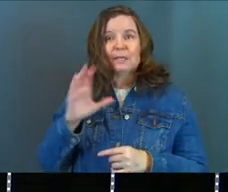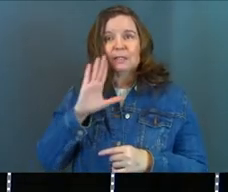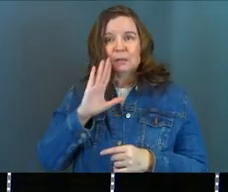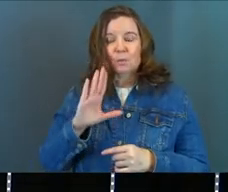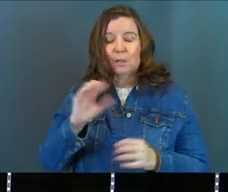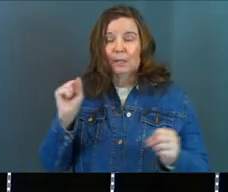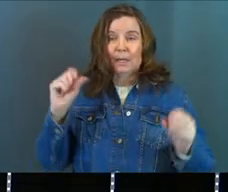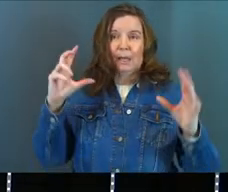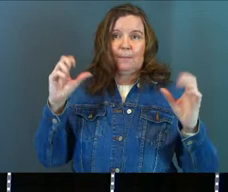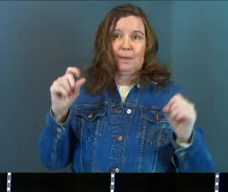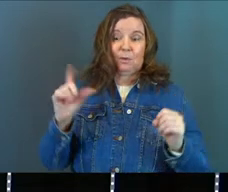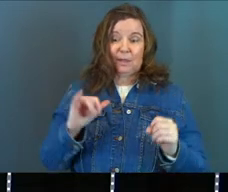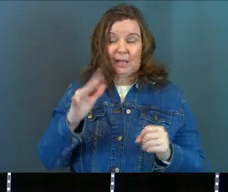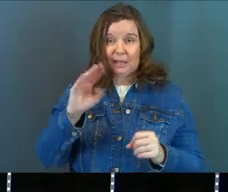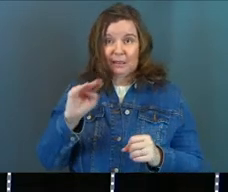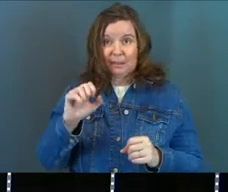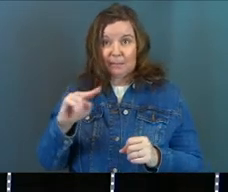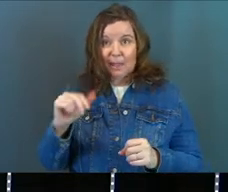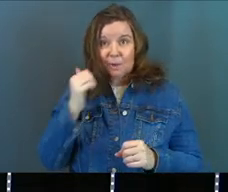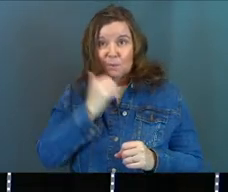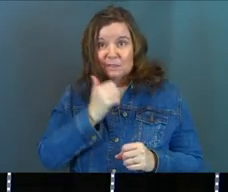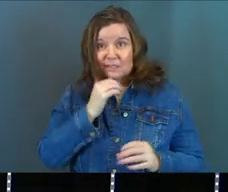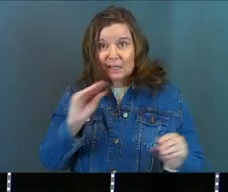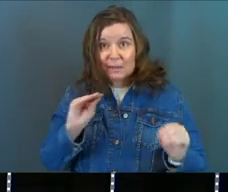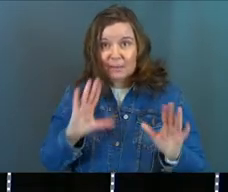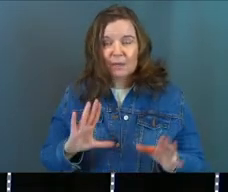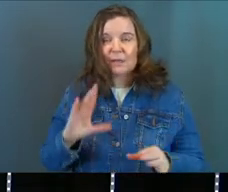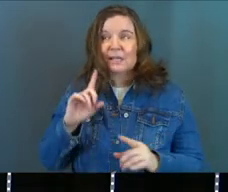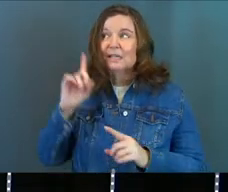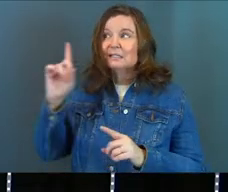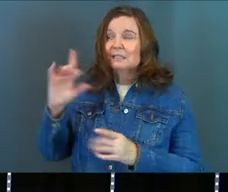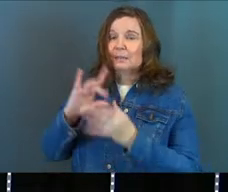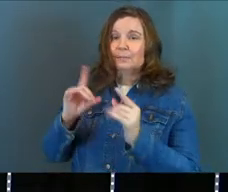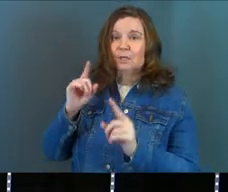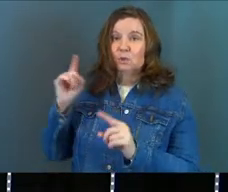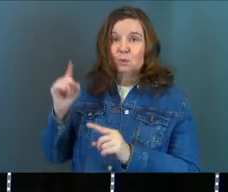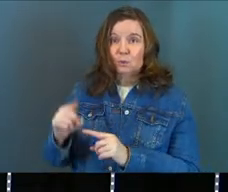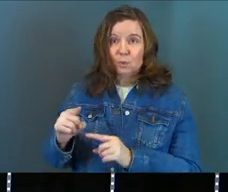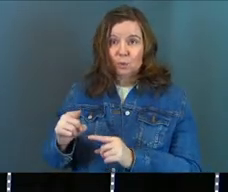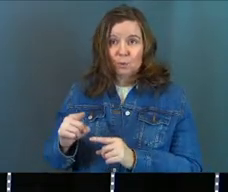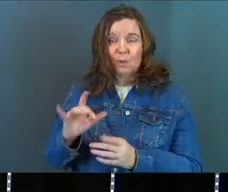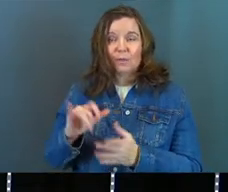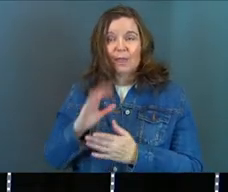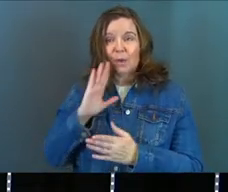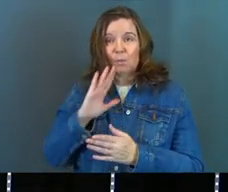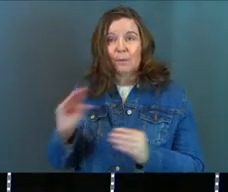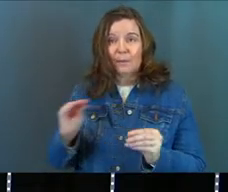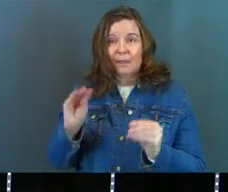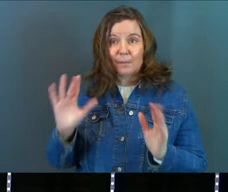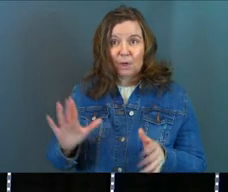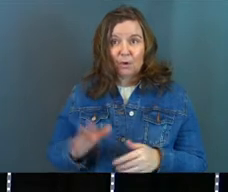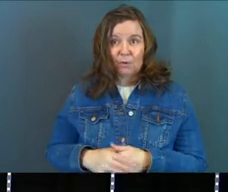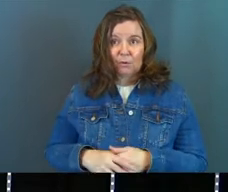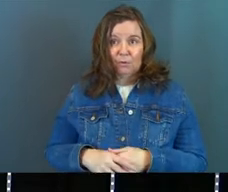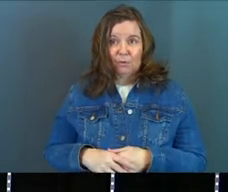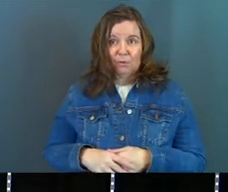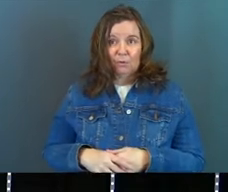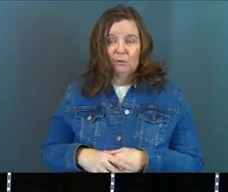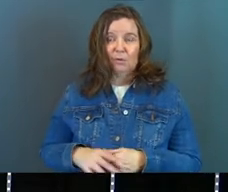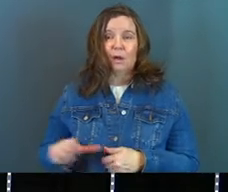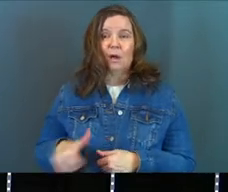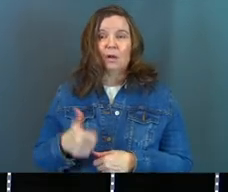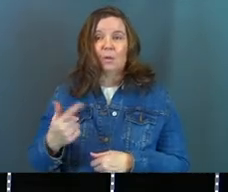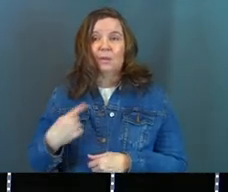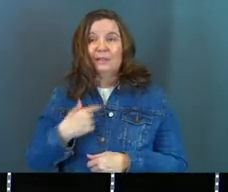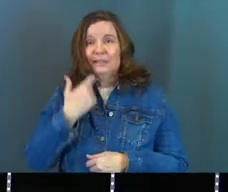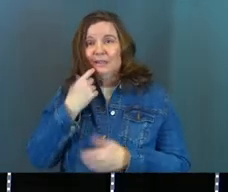it will amaze you. Just like that manna was a daily miracle, it's him speaking to you that will be the miracle.